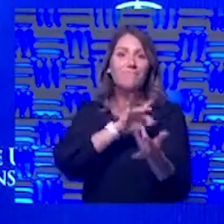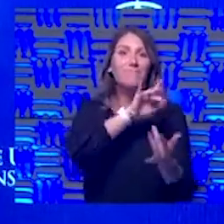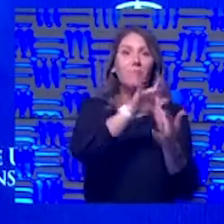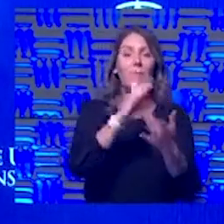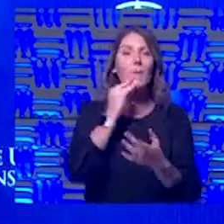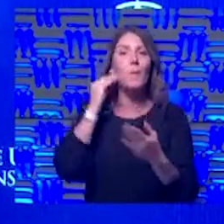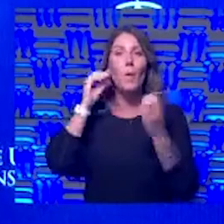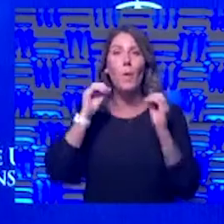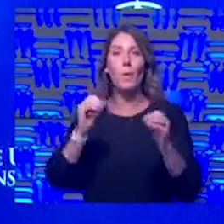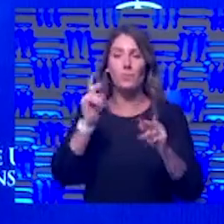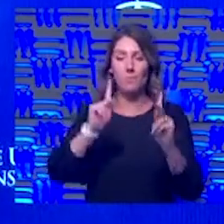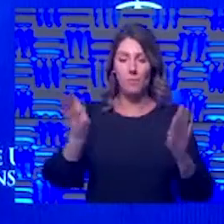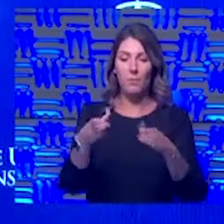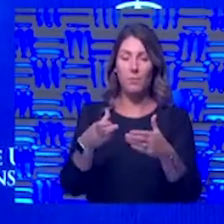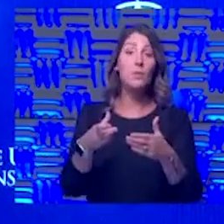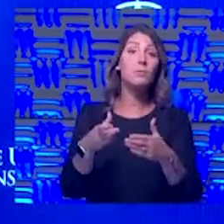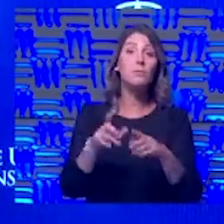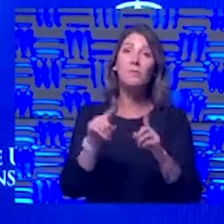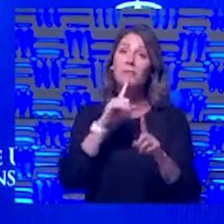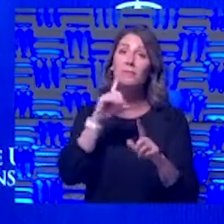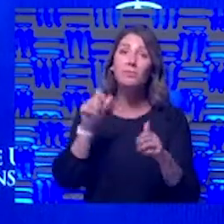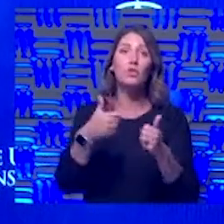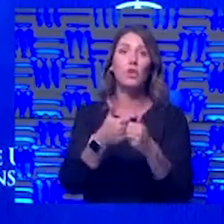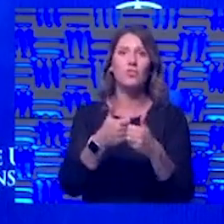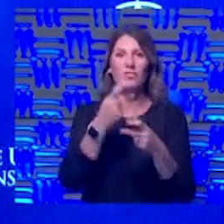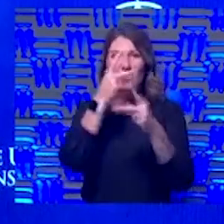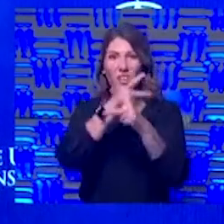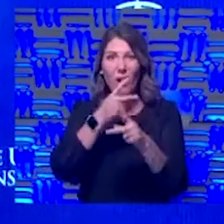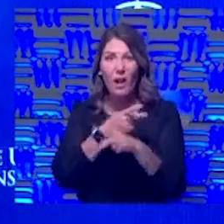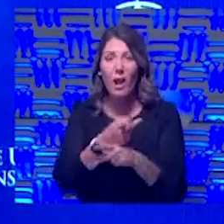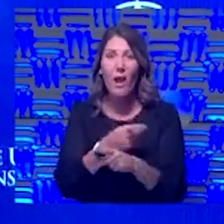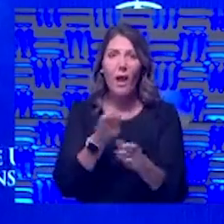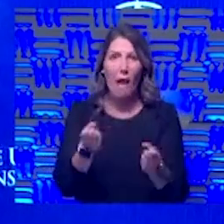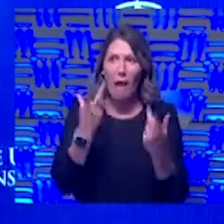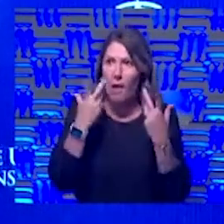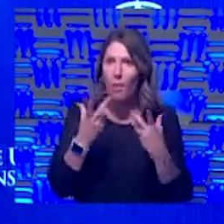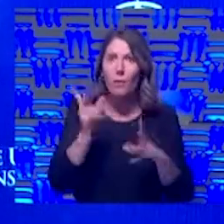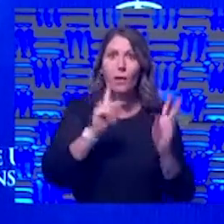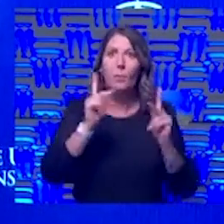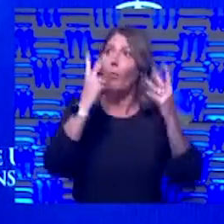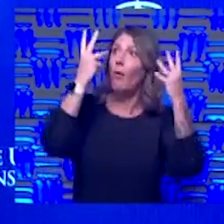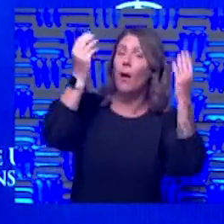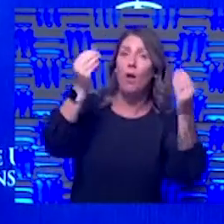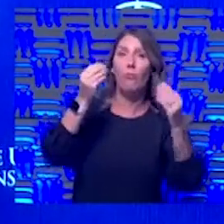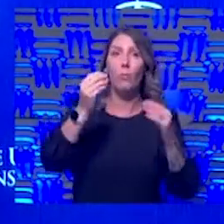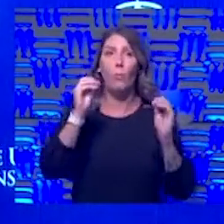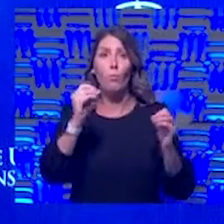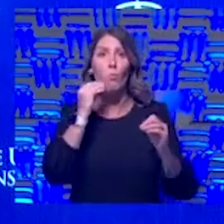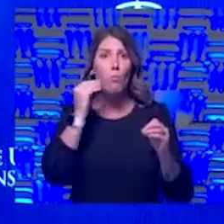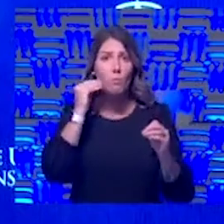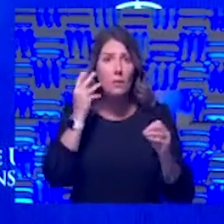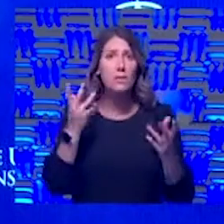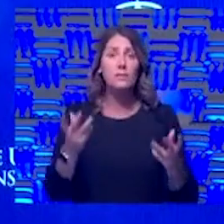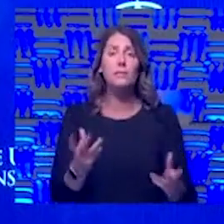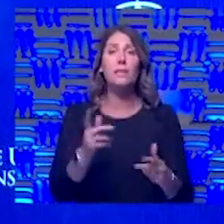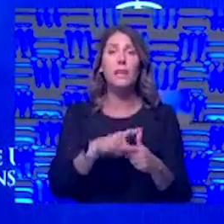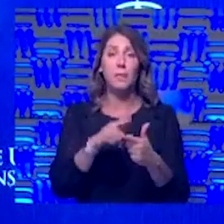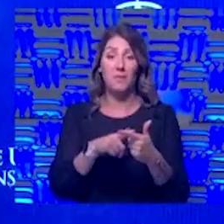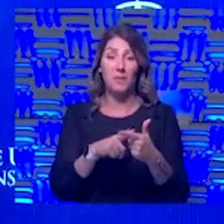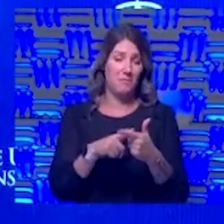that. But it is a challenge to go figure out just how many, how many folks are out there that are homeless, and B, how many of